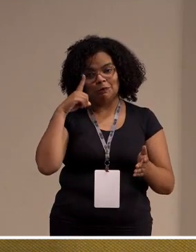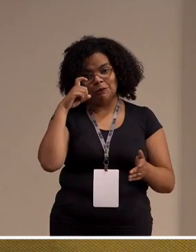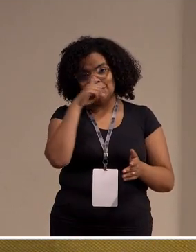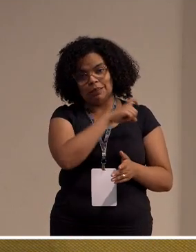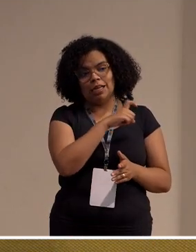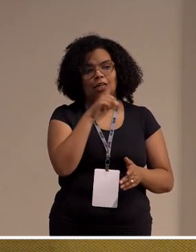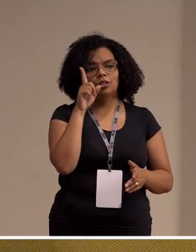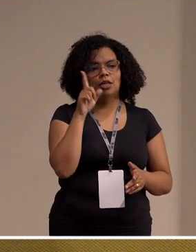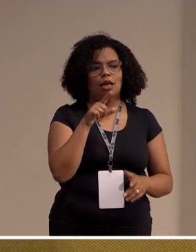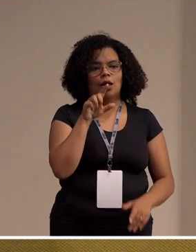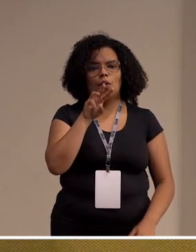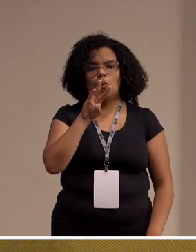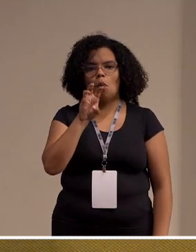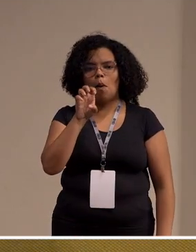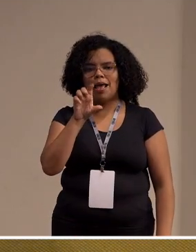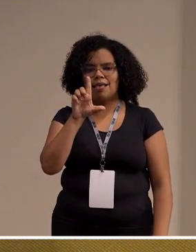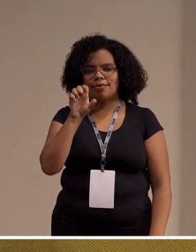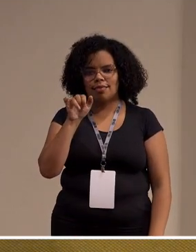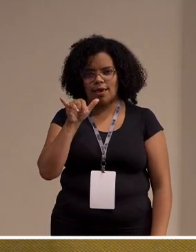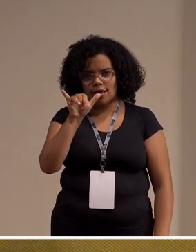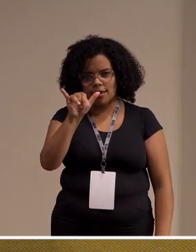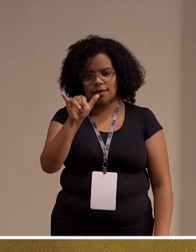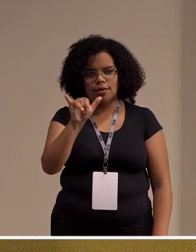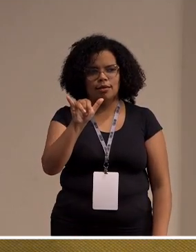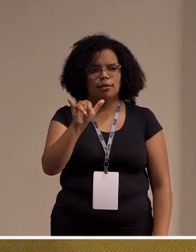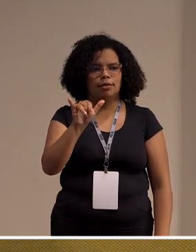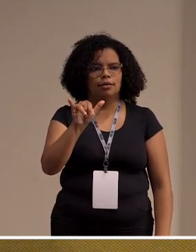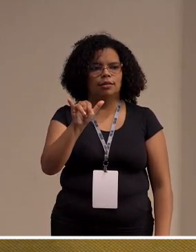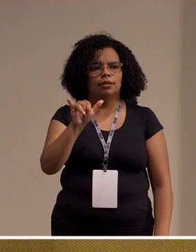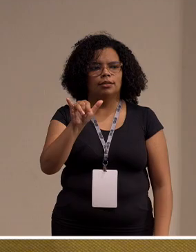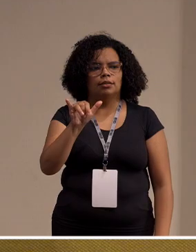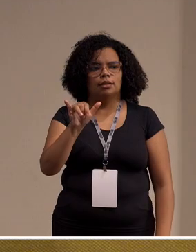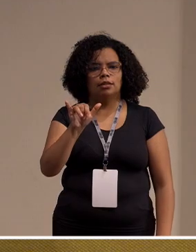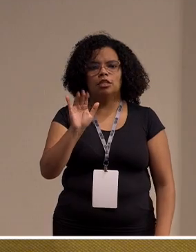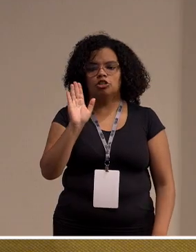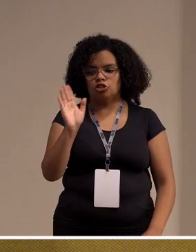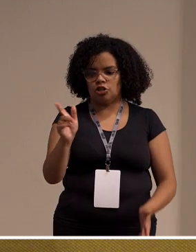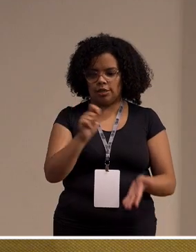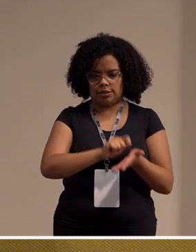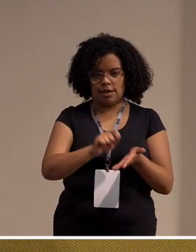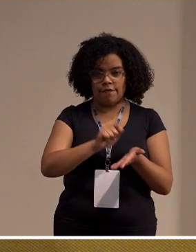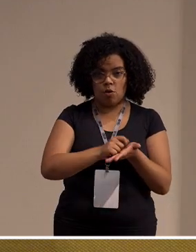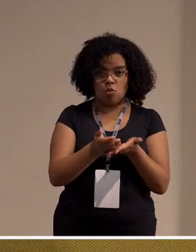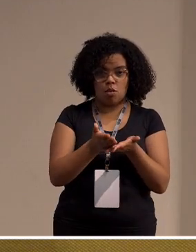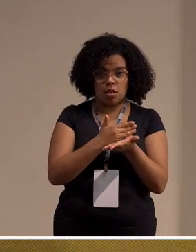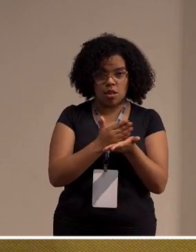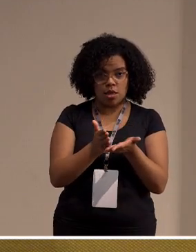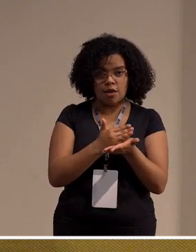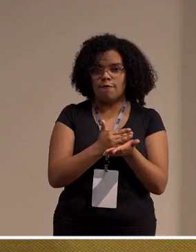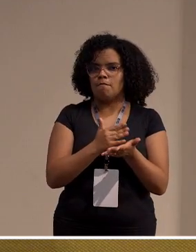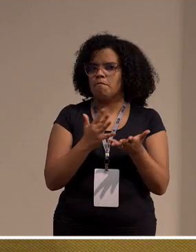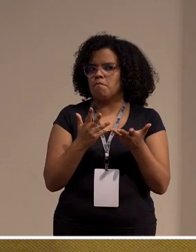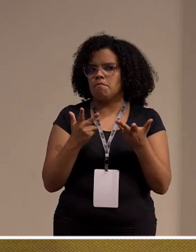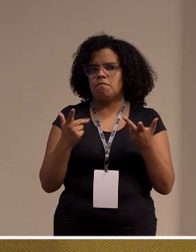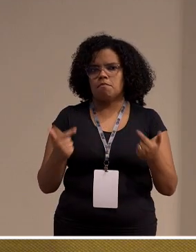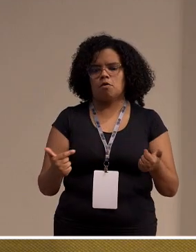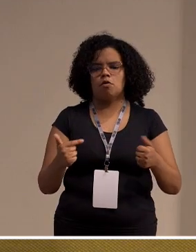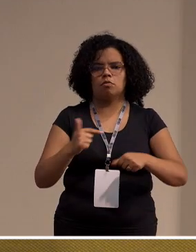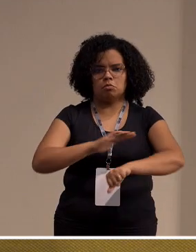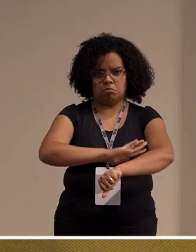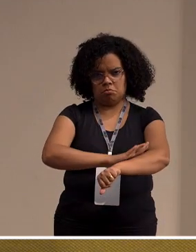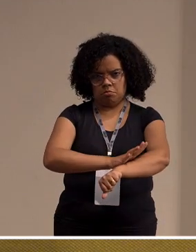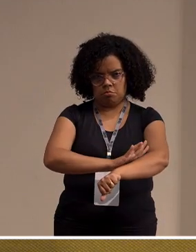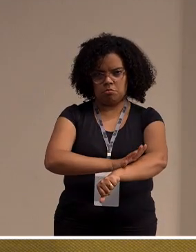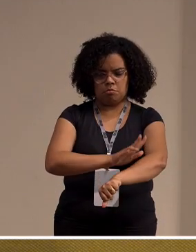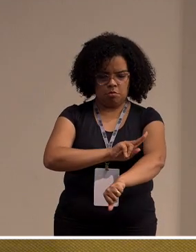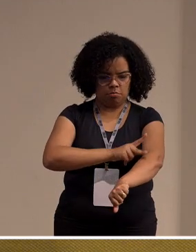Lowery. He's done a couple of really good books on the racial scene in the United States. He has a new one out now. I can't